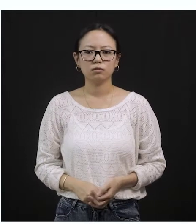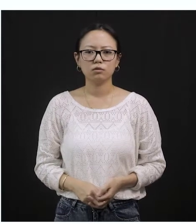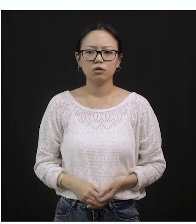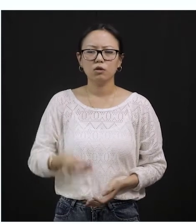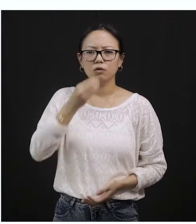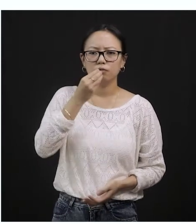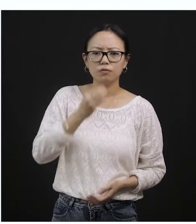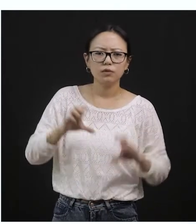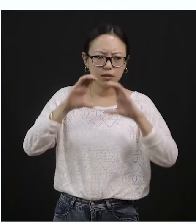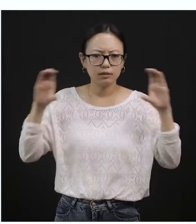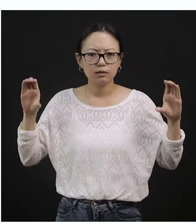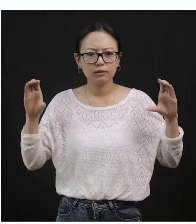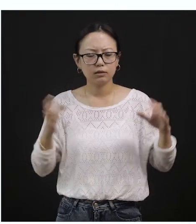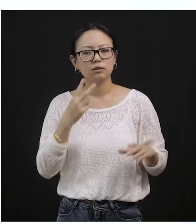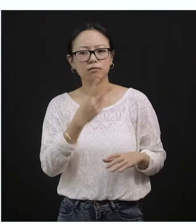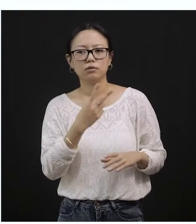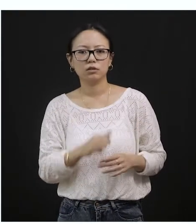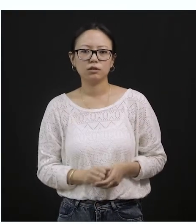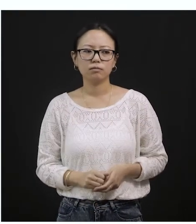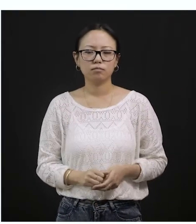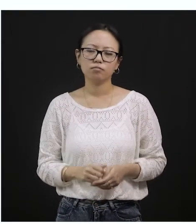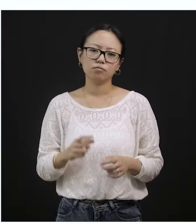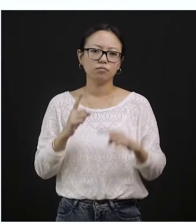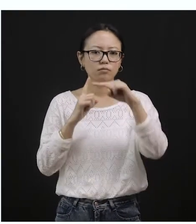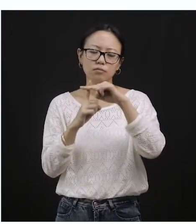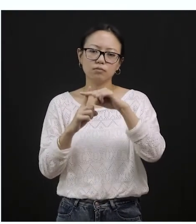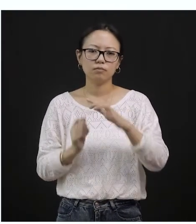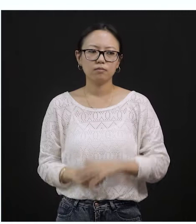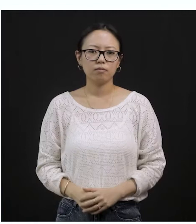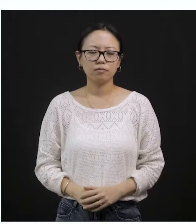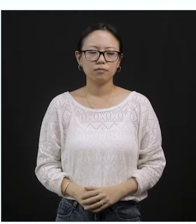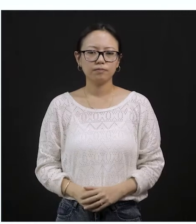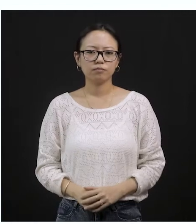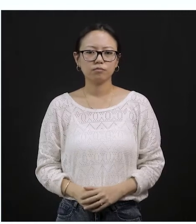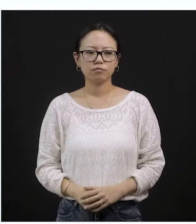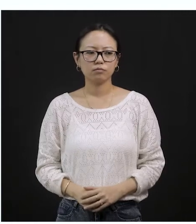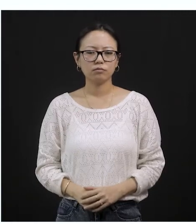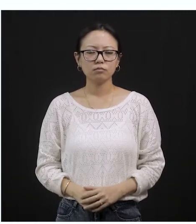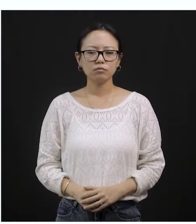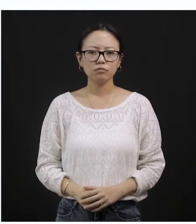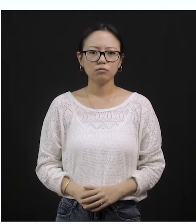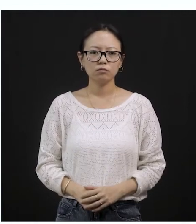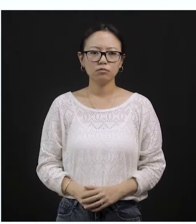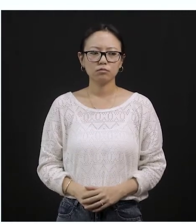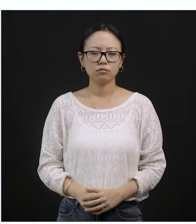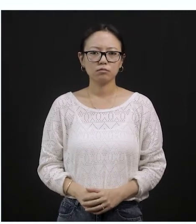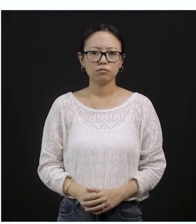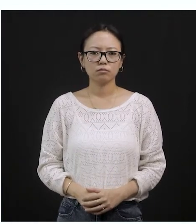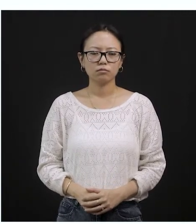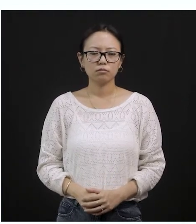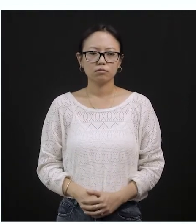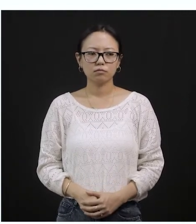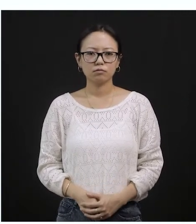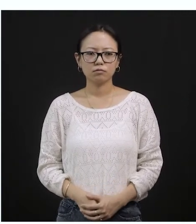in the kitchen. Okay? So that there is no unhygienity which is there in the kitchen.